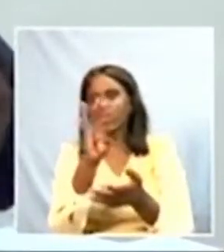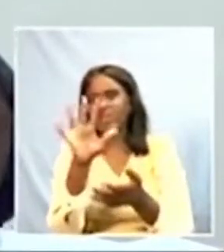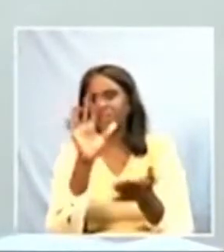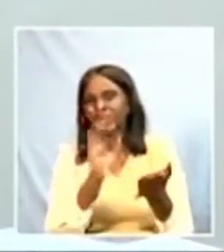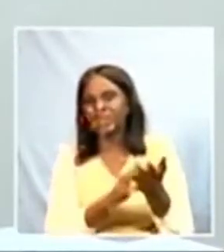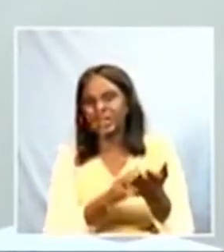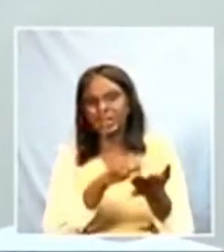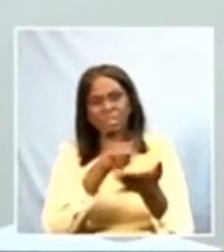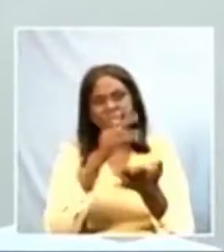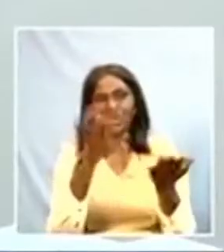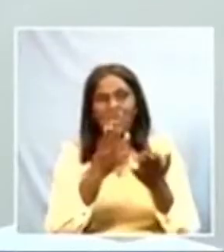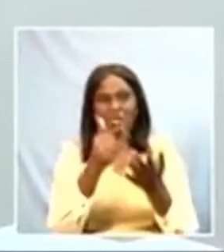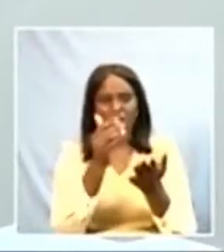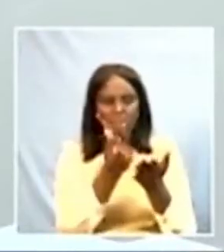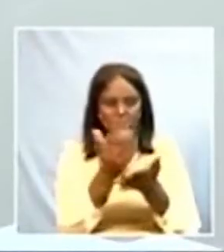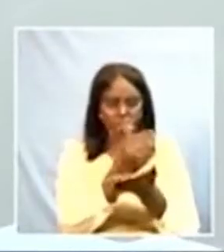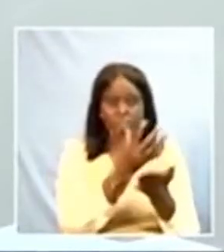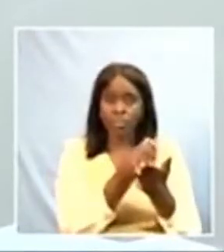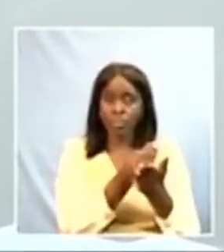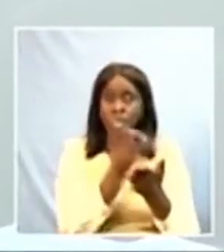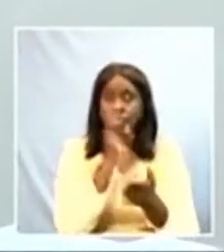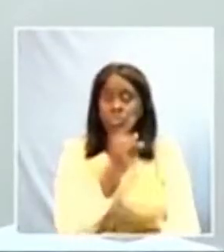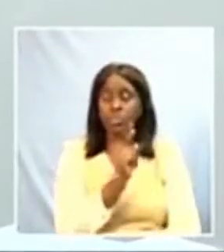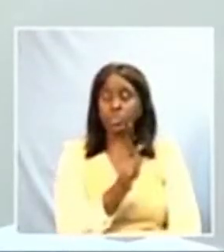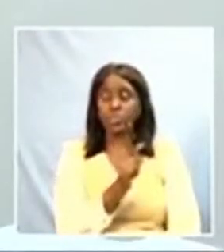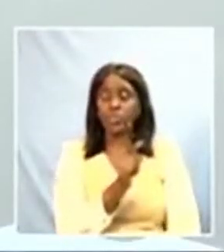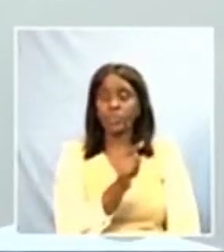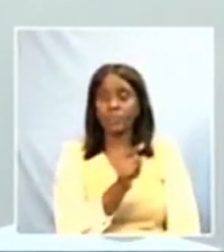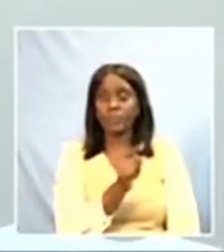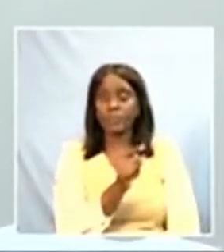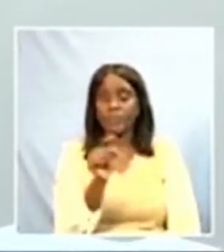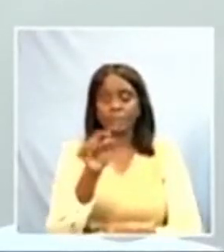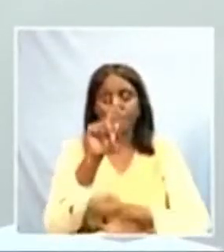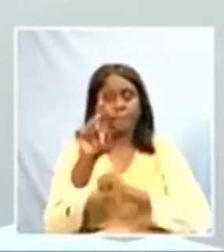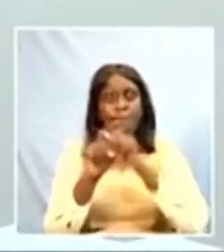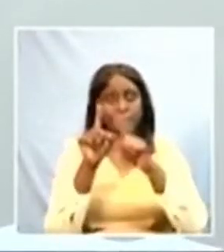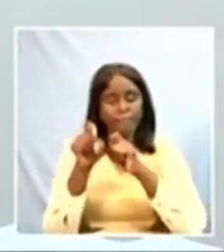45,000 doesn't pay. Did you recover this money? That's a question.